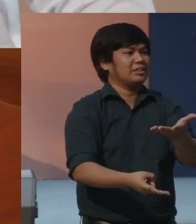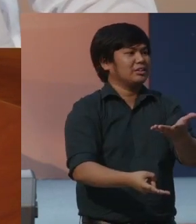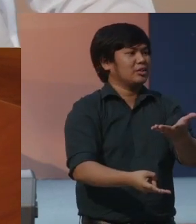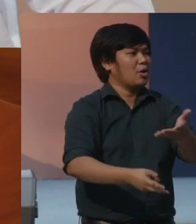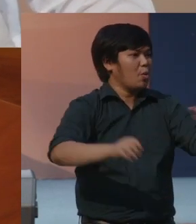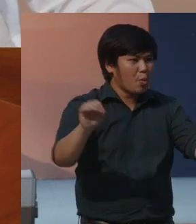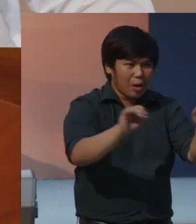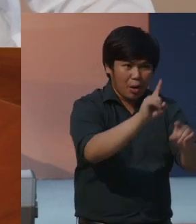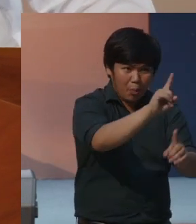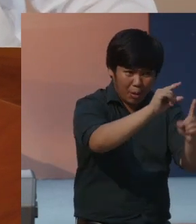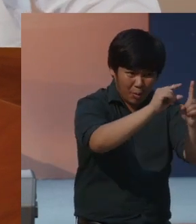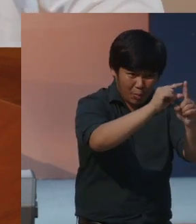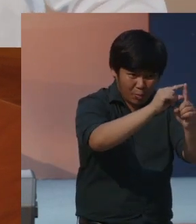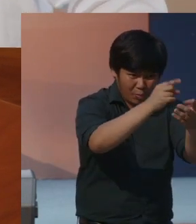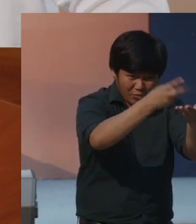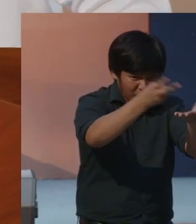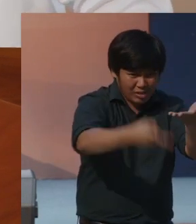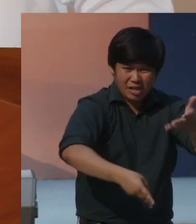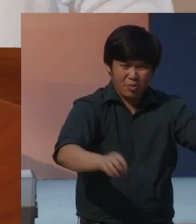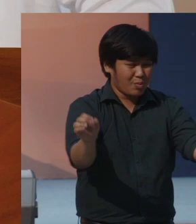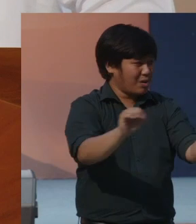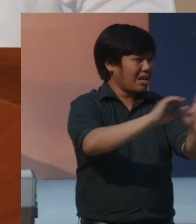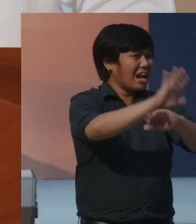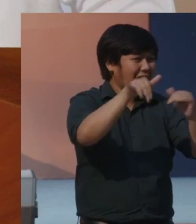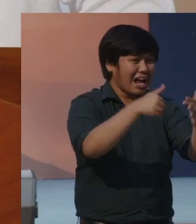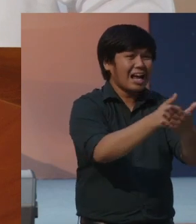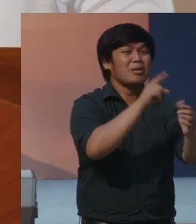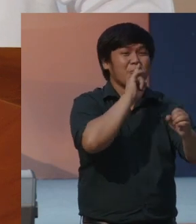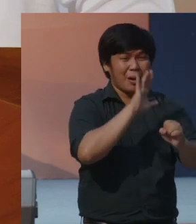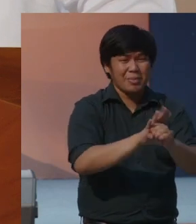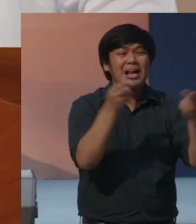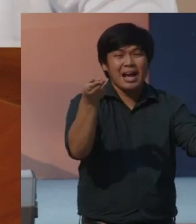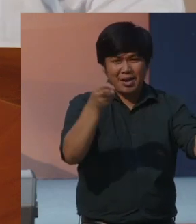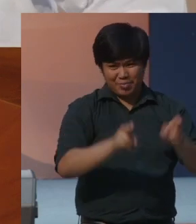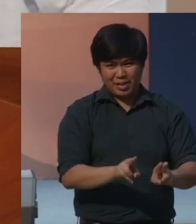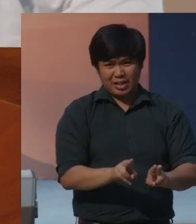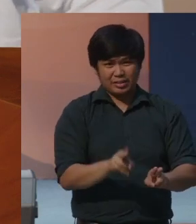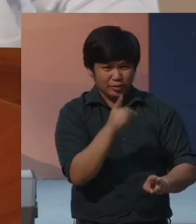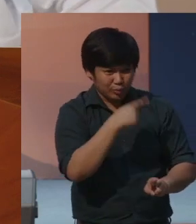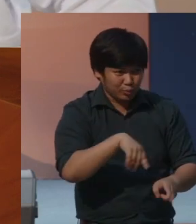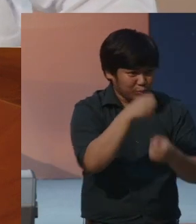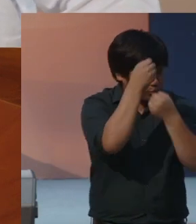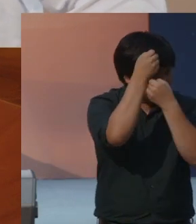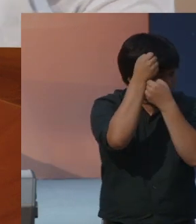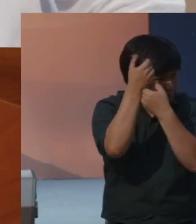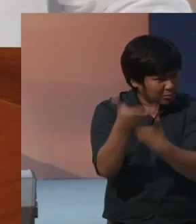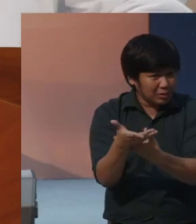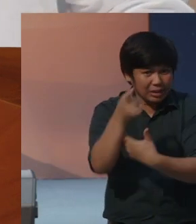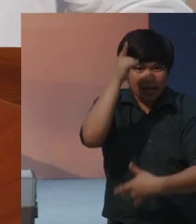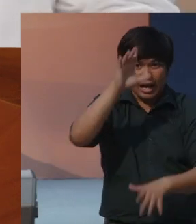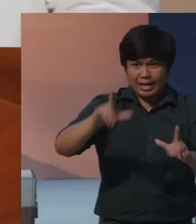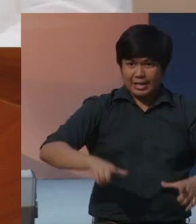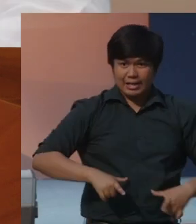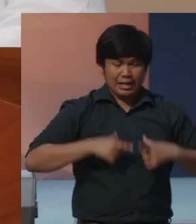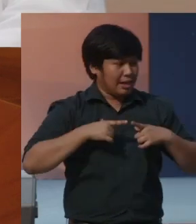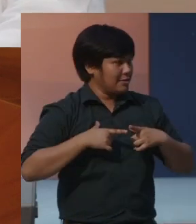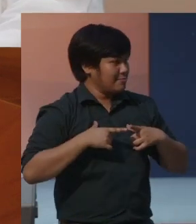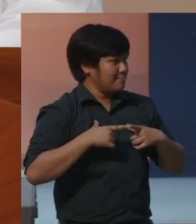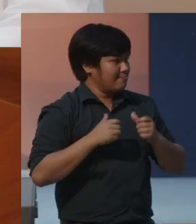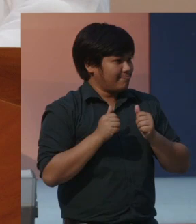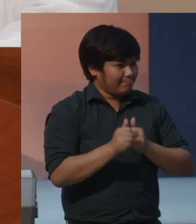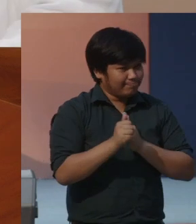promise which He spoke by Moses, His servant. So sa ating pagsulong sa ating buhay, mga kapatid, kailangan